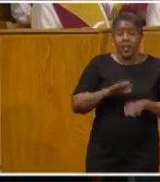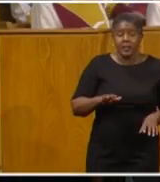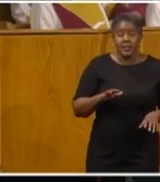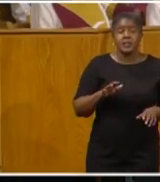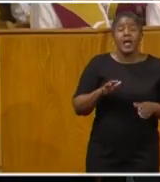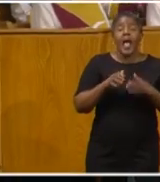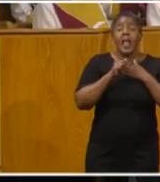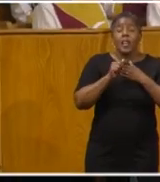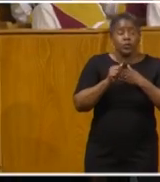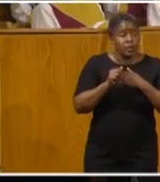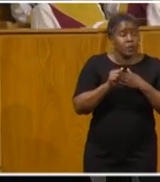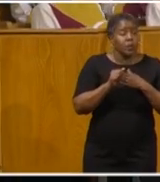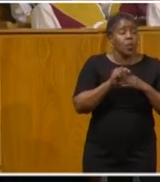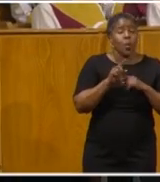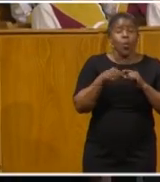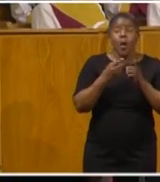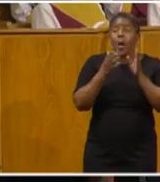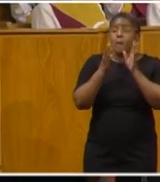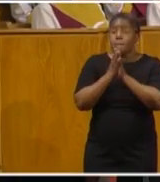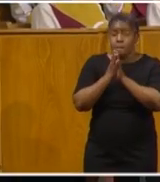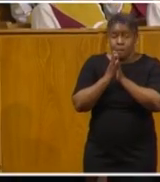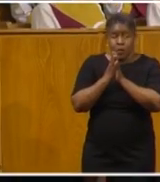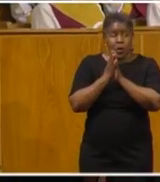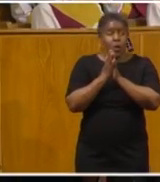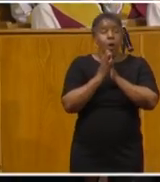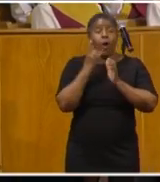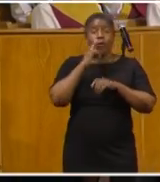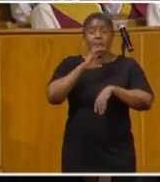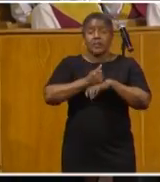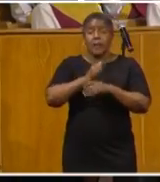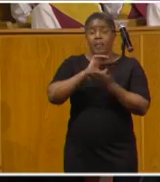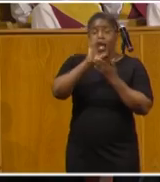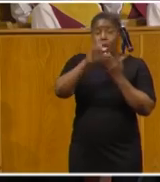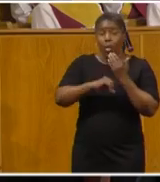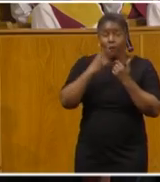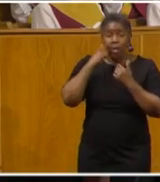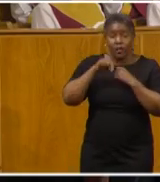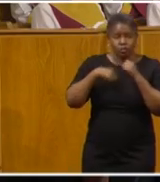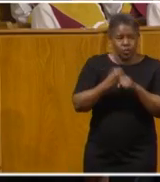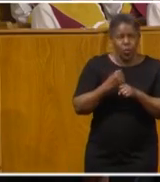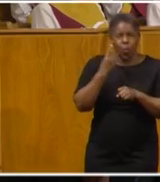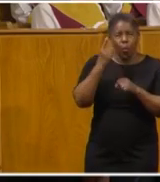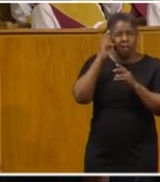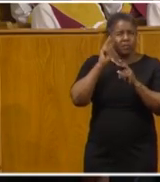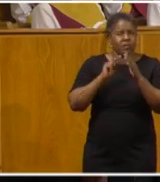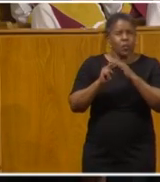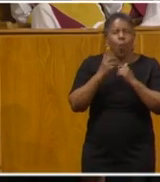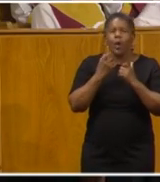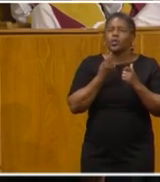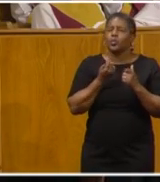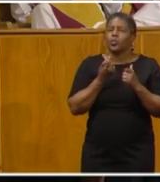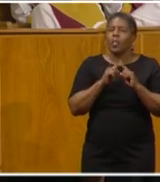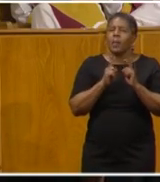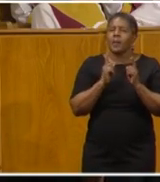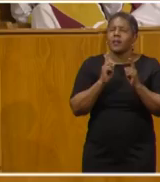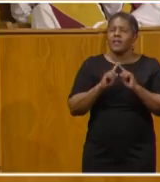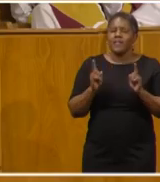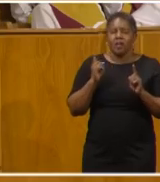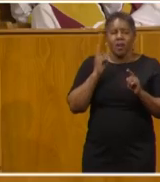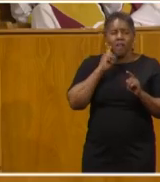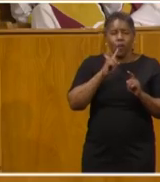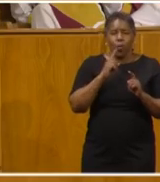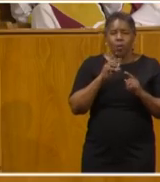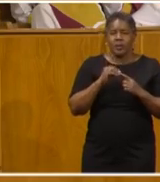In leadership, when we went to prayer about putting our calendar together this year, one of the visions we received was, let's do something a little bit different on our special days. Rather